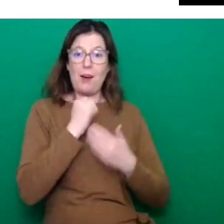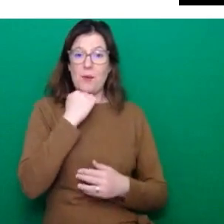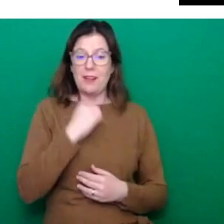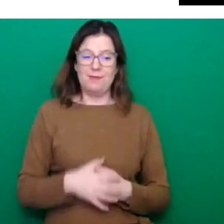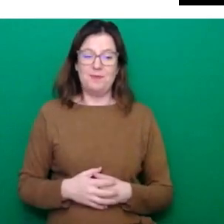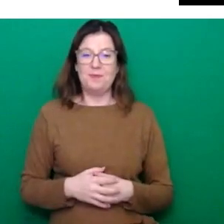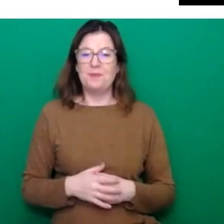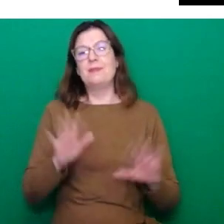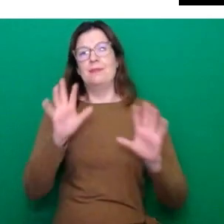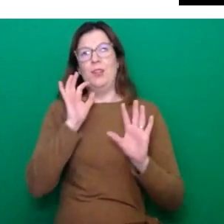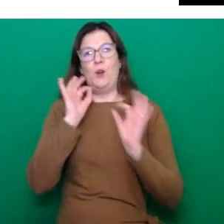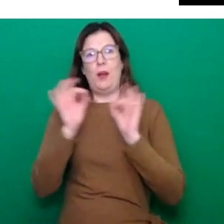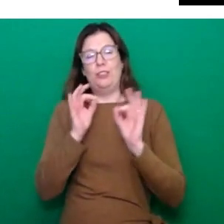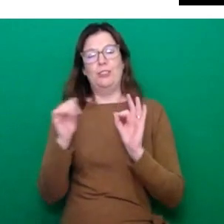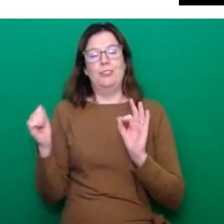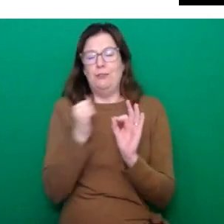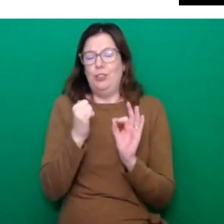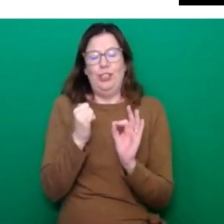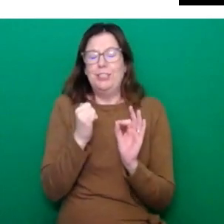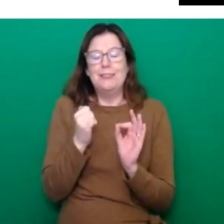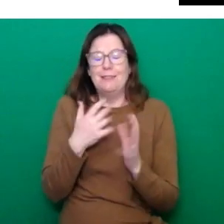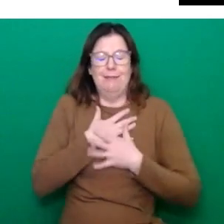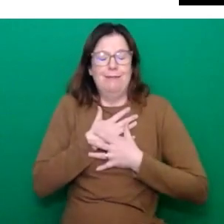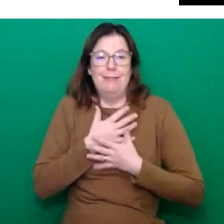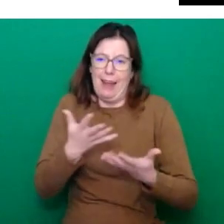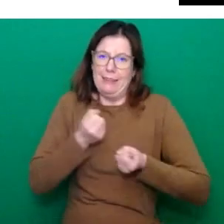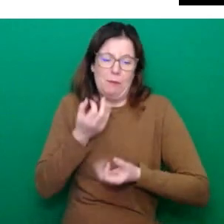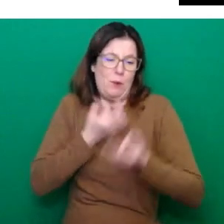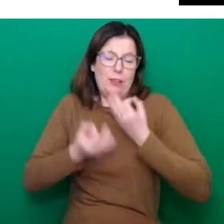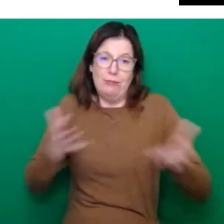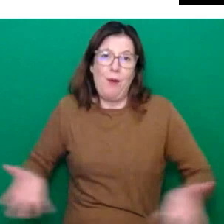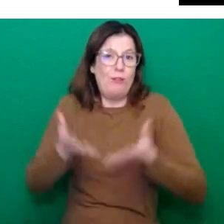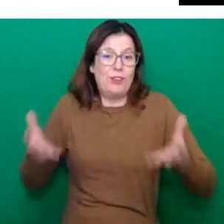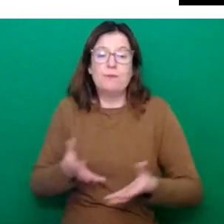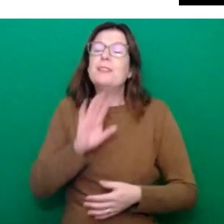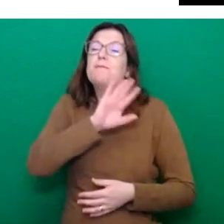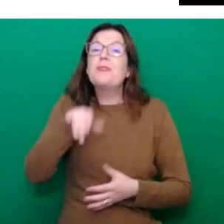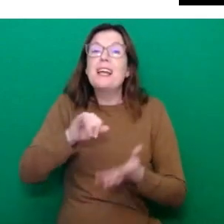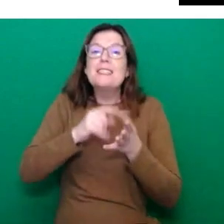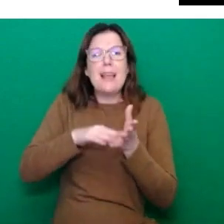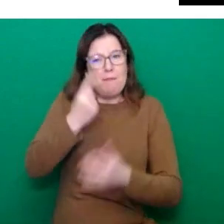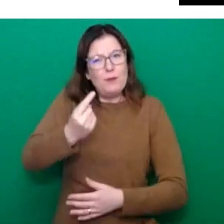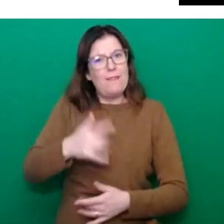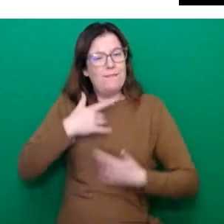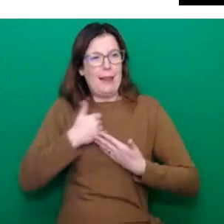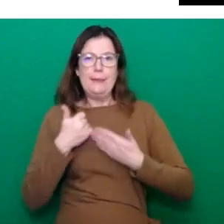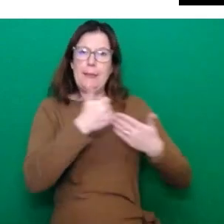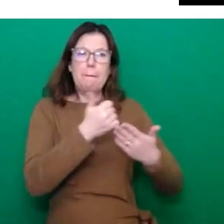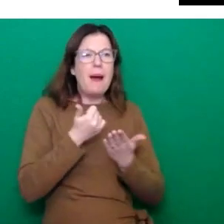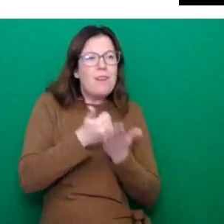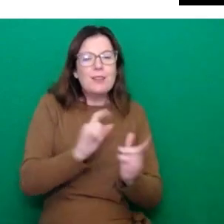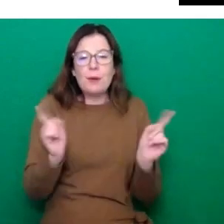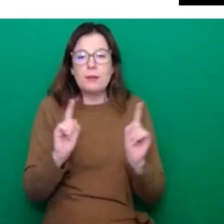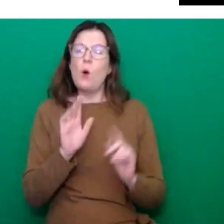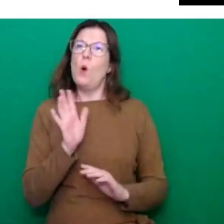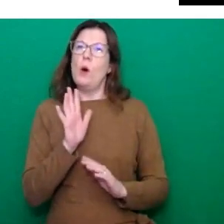embrace questions and encourage them. And what about you, Sam? Any top tips or advice? Yeah, don't know if they're top